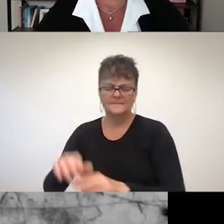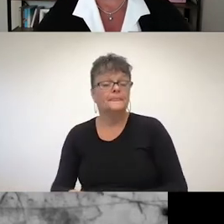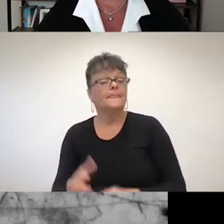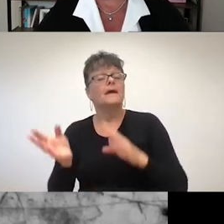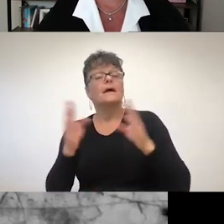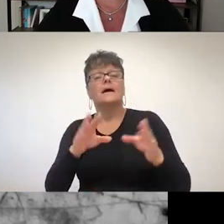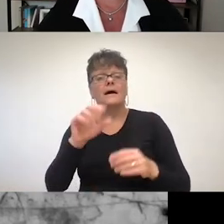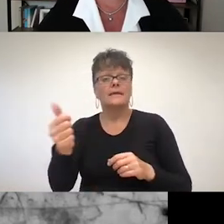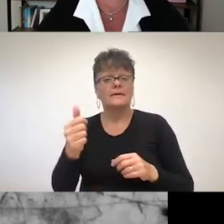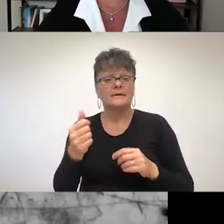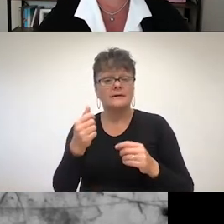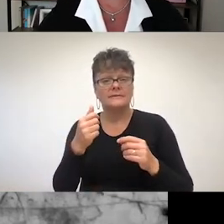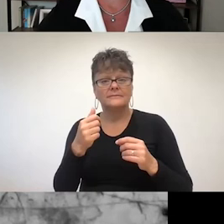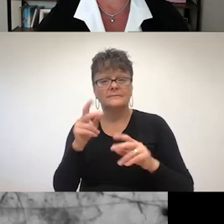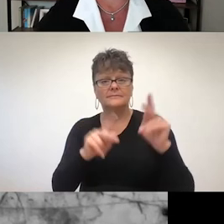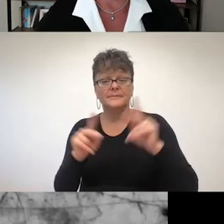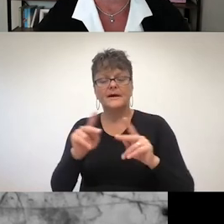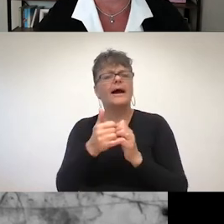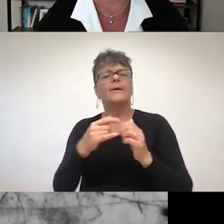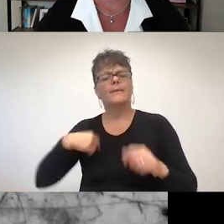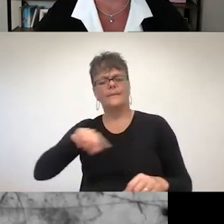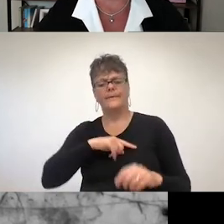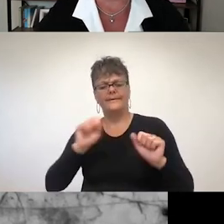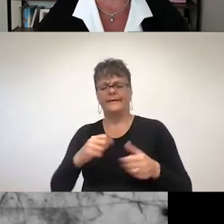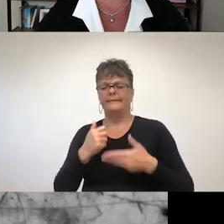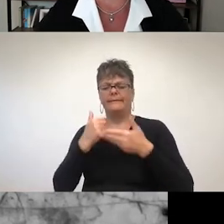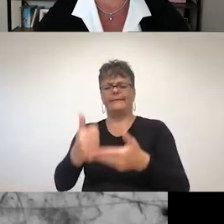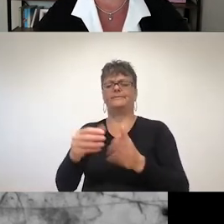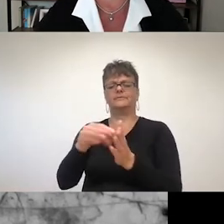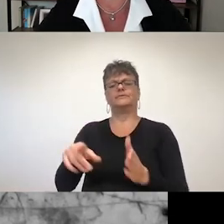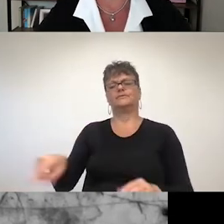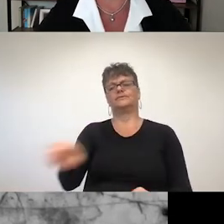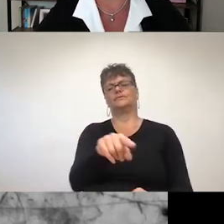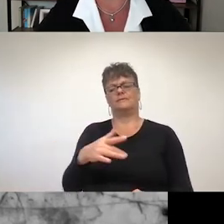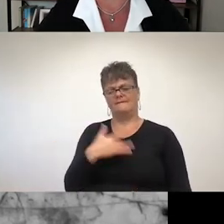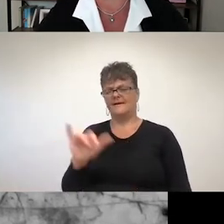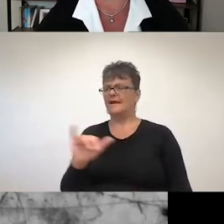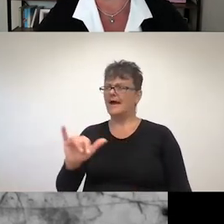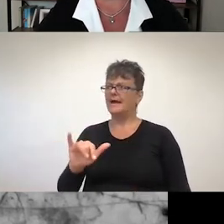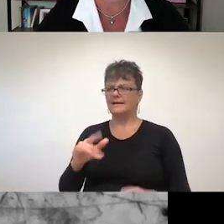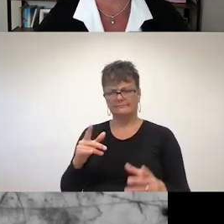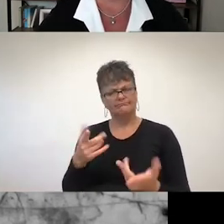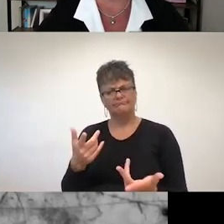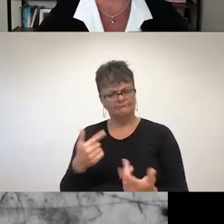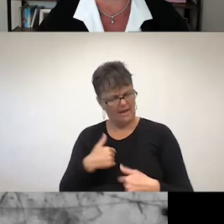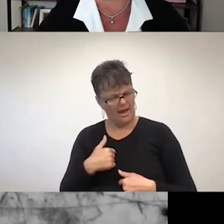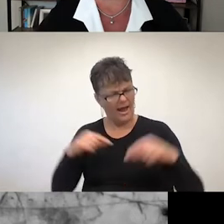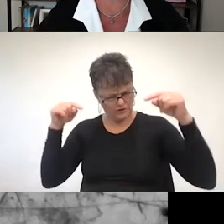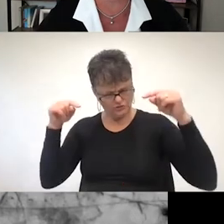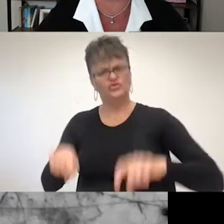some ideas about how we can help students feel like they belong academically, that they are cut out for college. What can we do in our